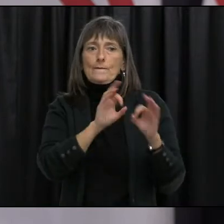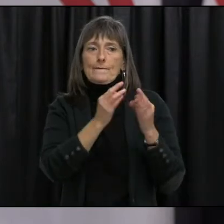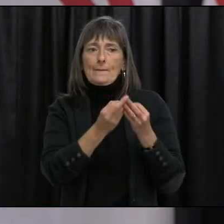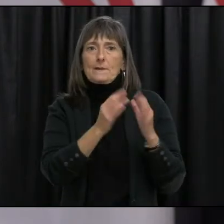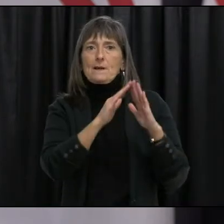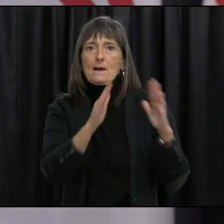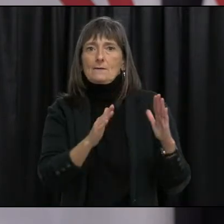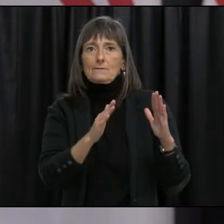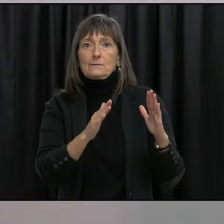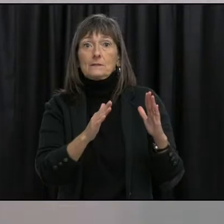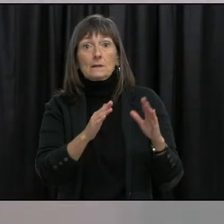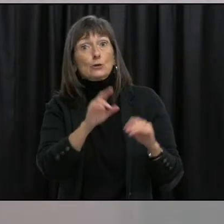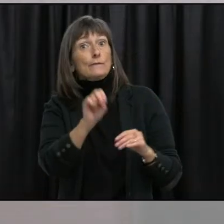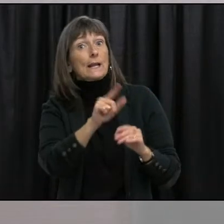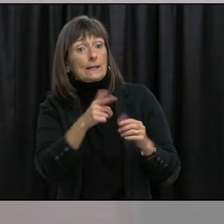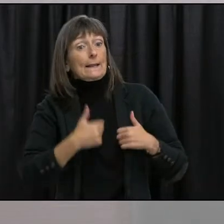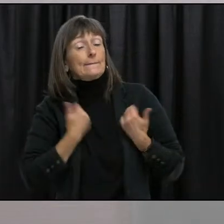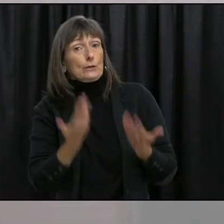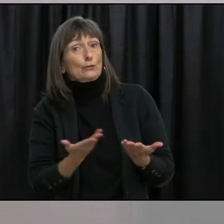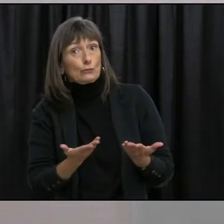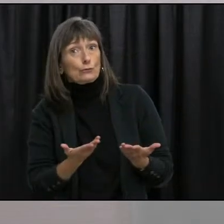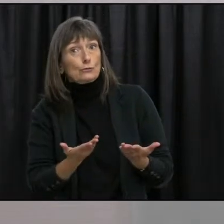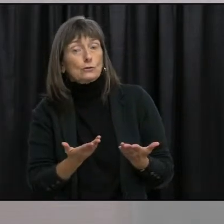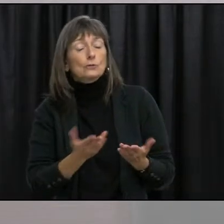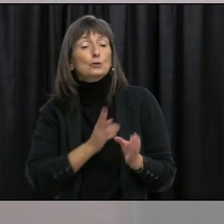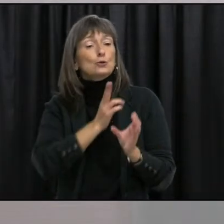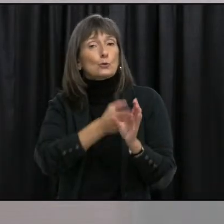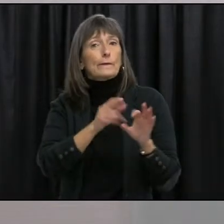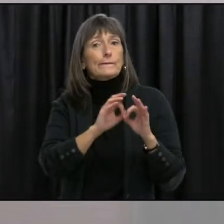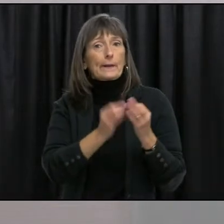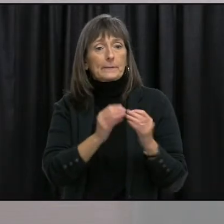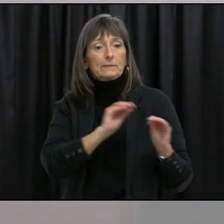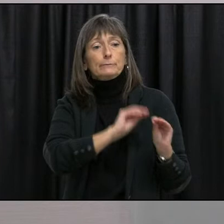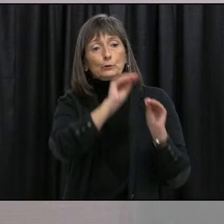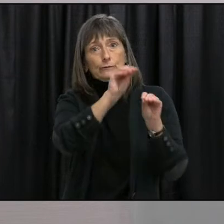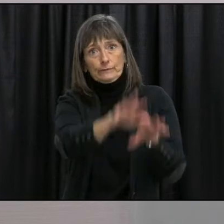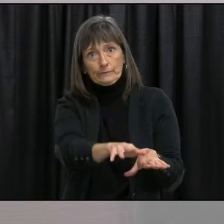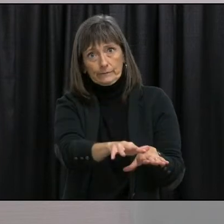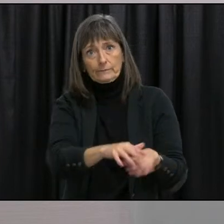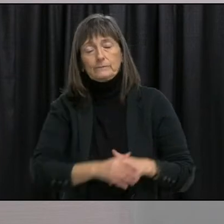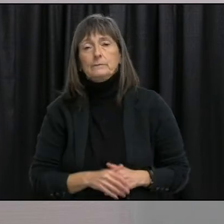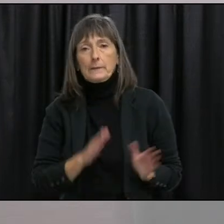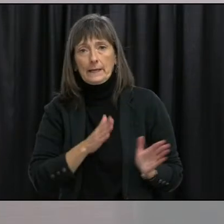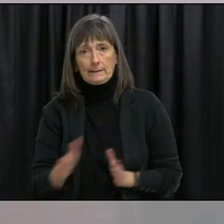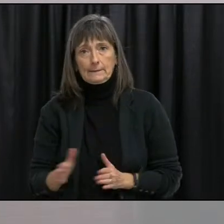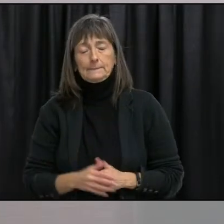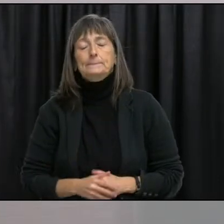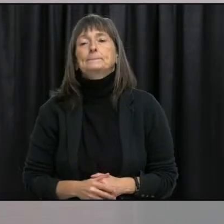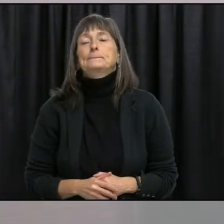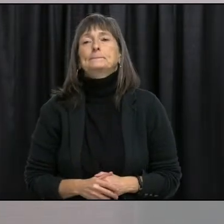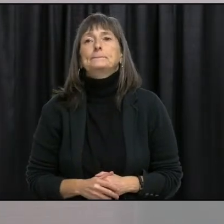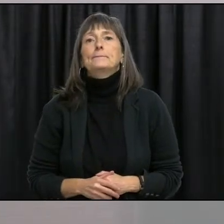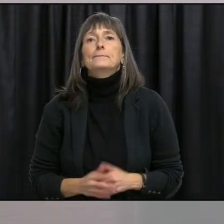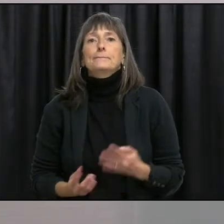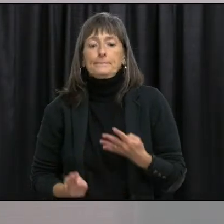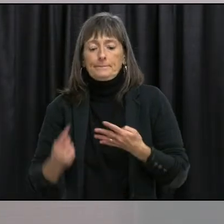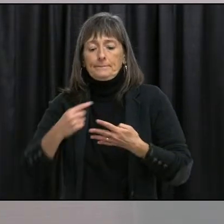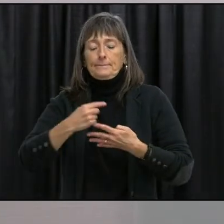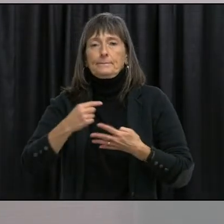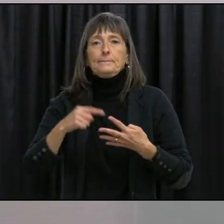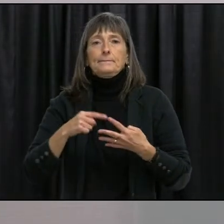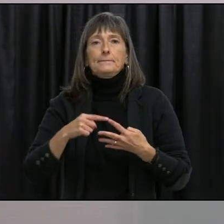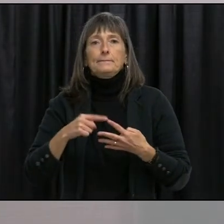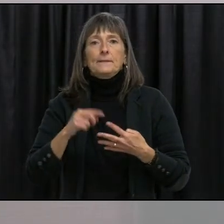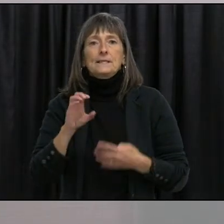you. Now for round two, and we'll go back to Peter Cowan of CBC News. Please go ahead. Minister, you mentioned the St.